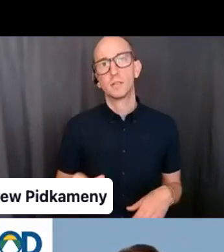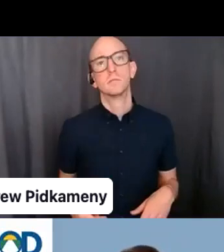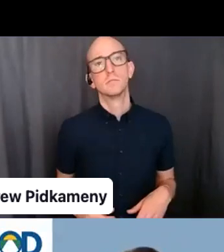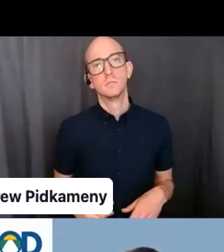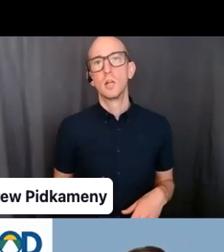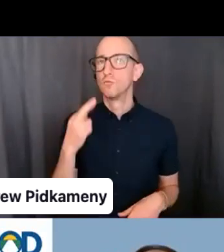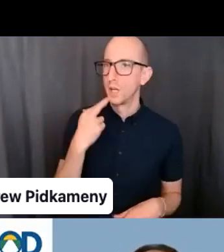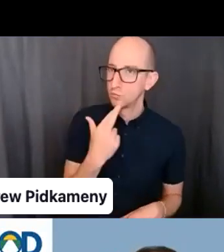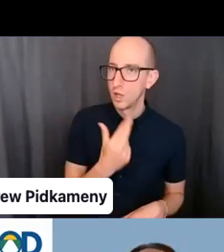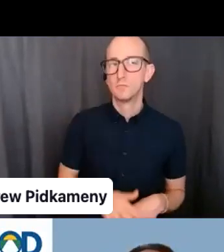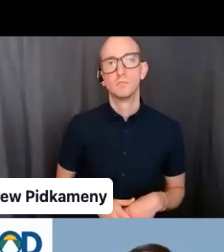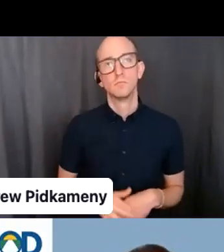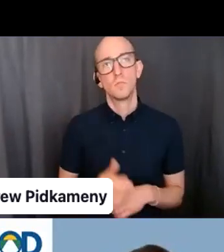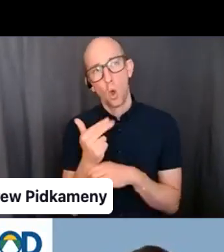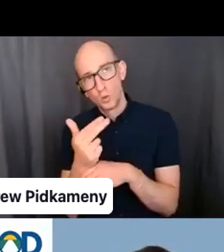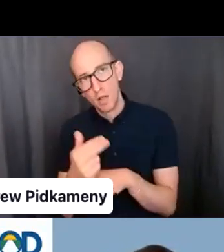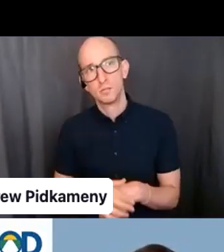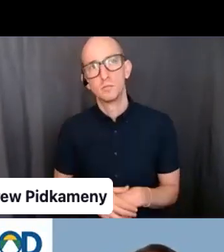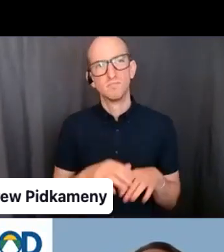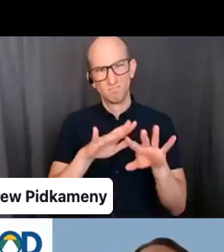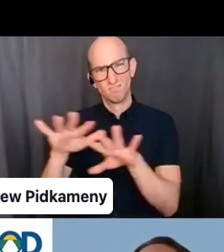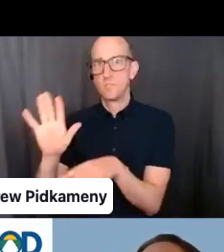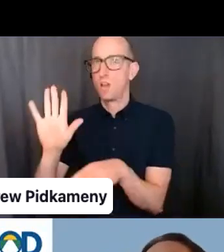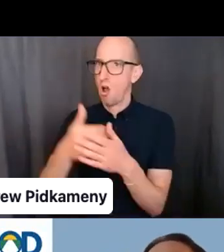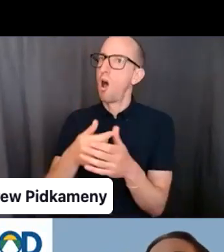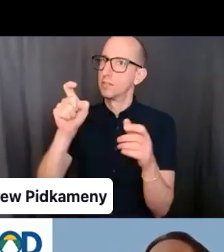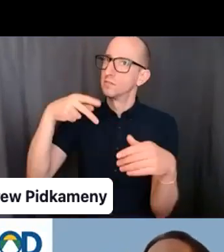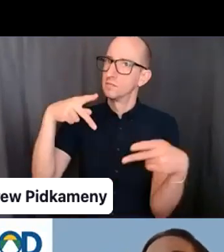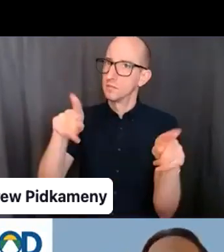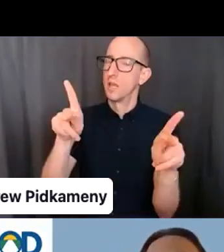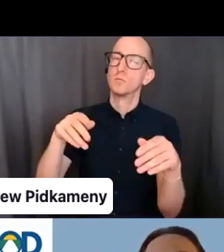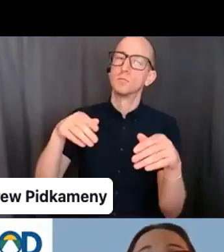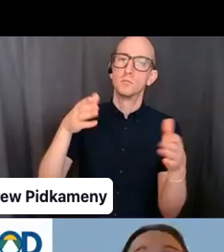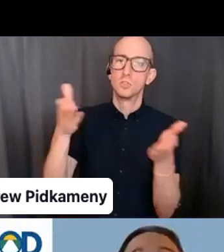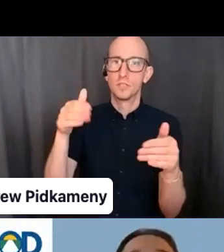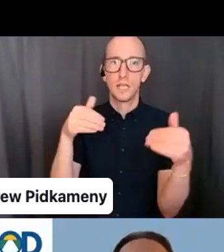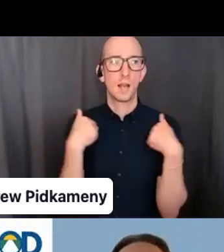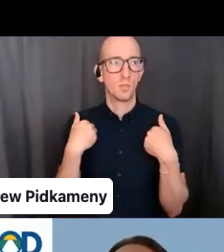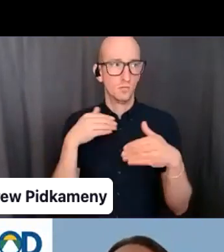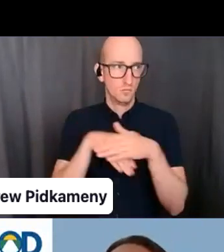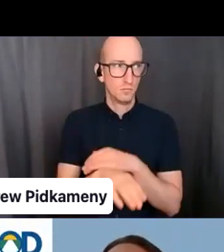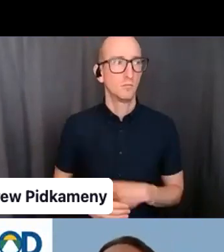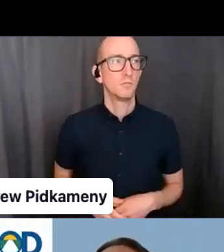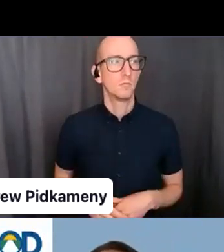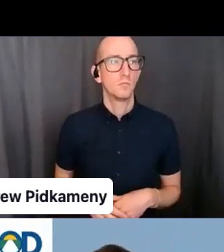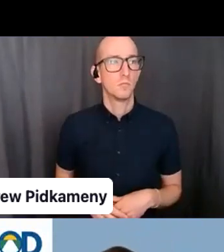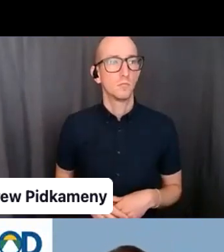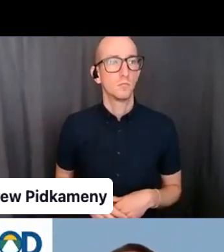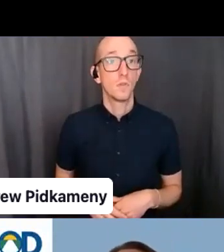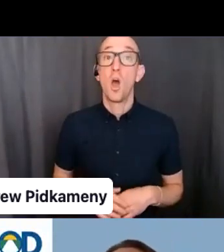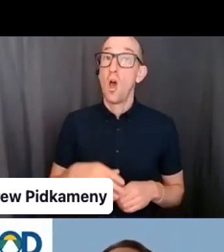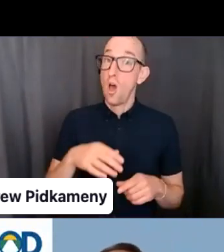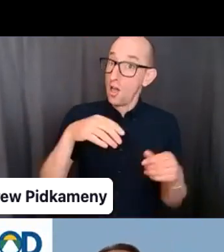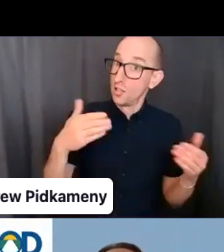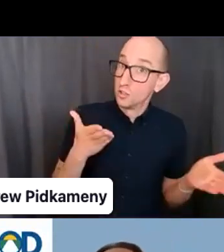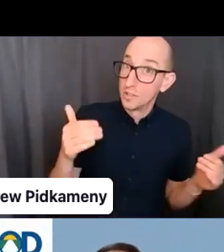Service animals are the only sort of animal that needs to be allowed in these public serving